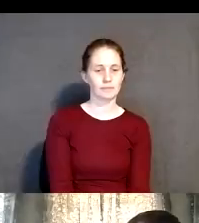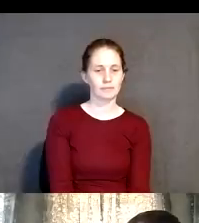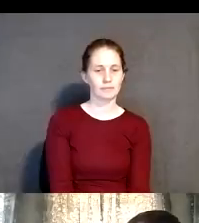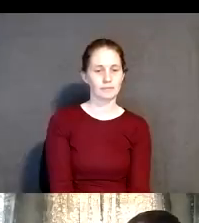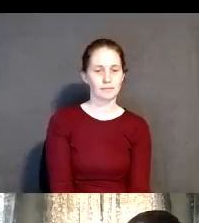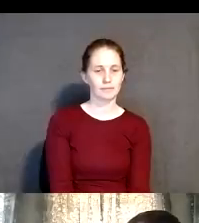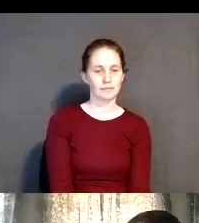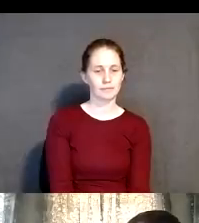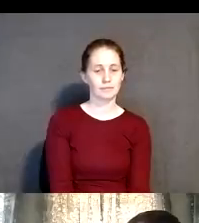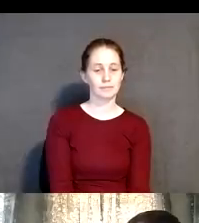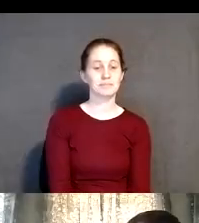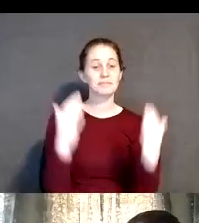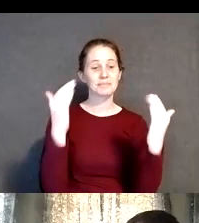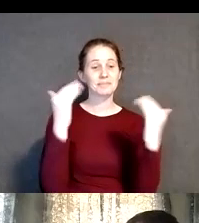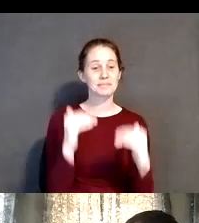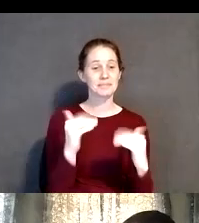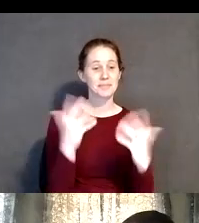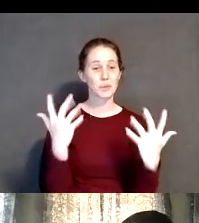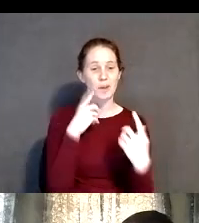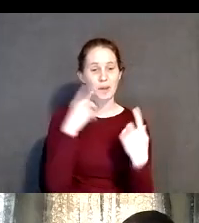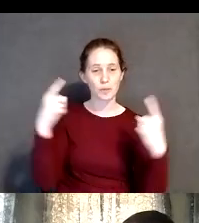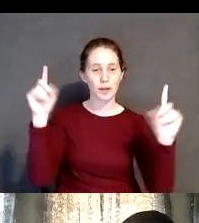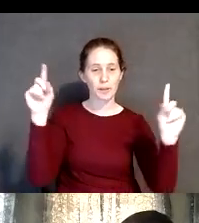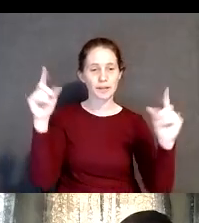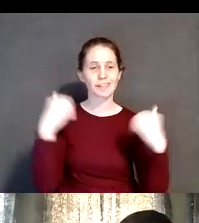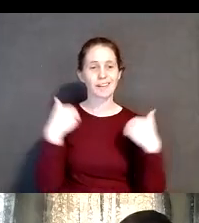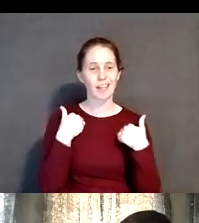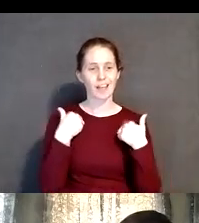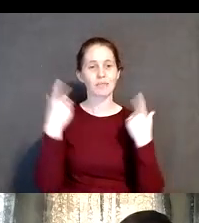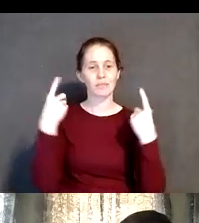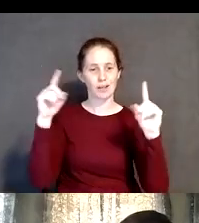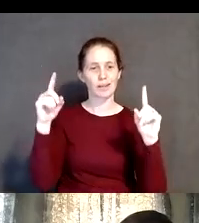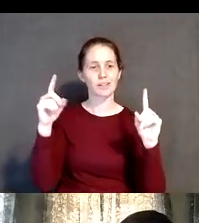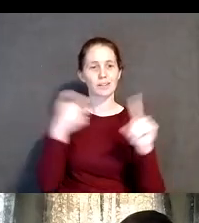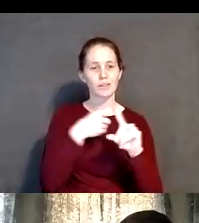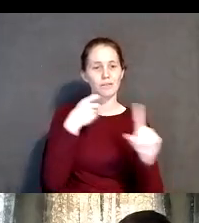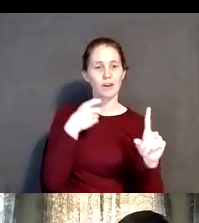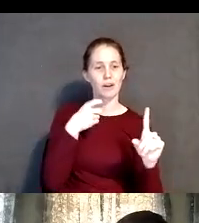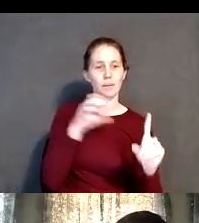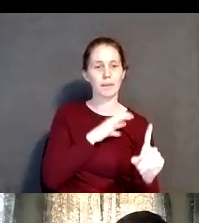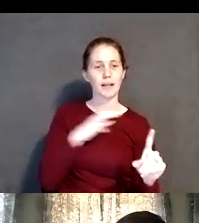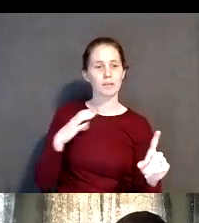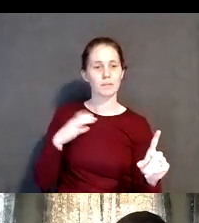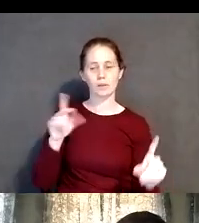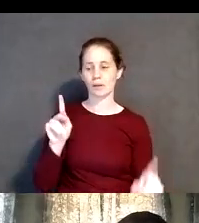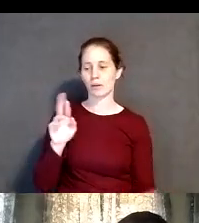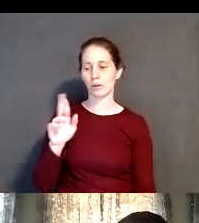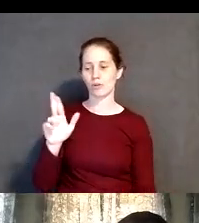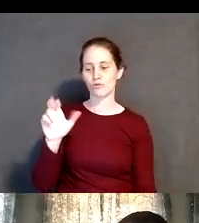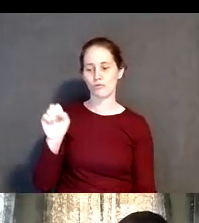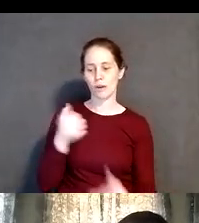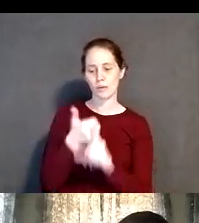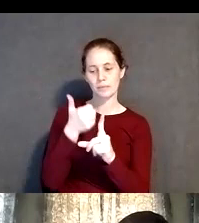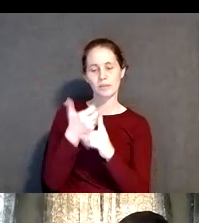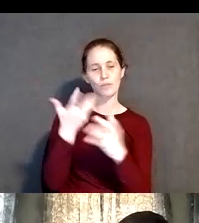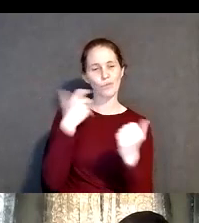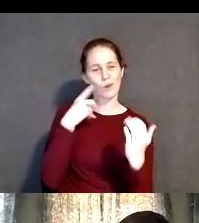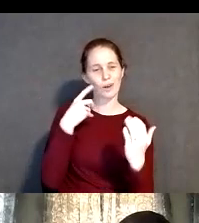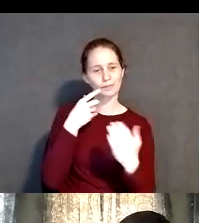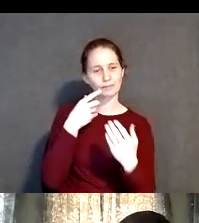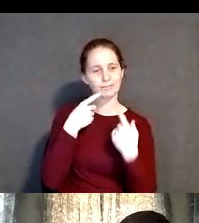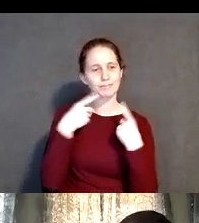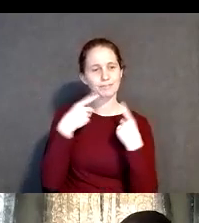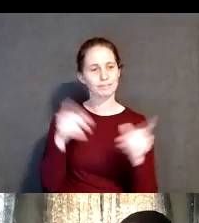Okay. Our next order of business is proclamation, and we have proclamations. We have one from Councilman Krause that he would like to read.